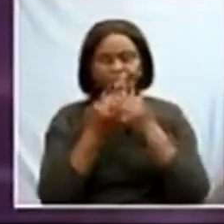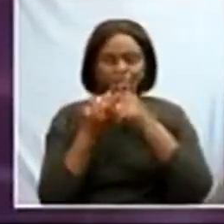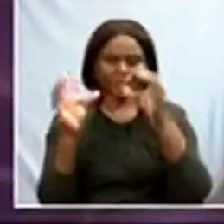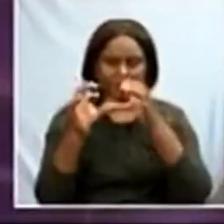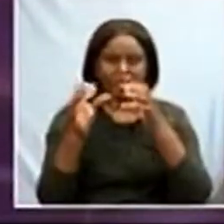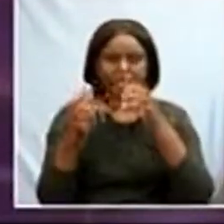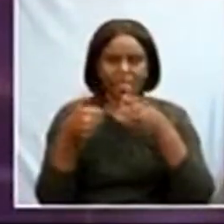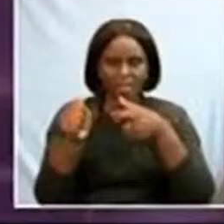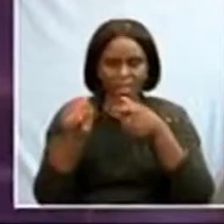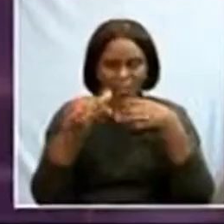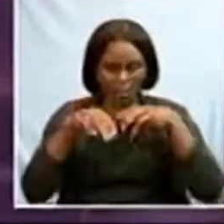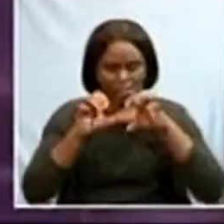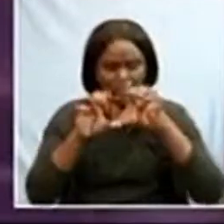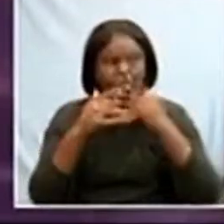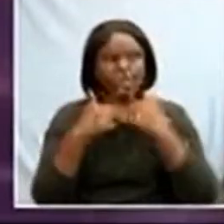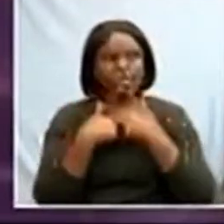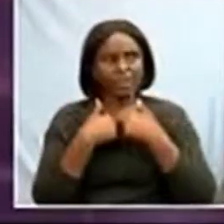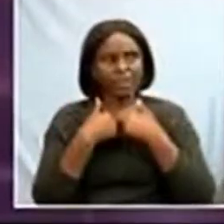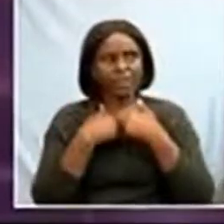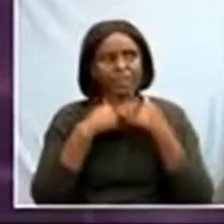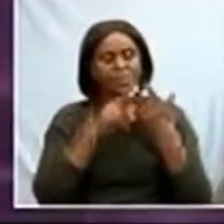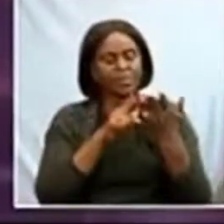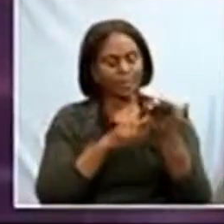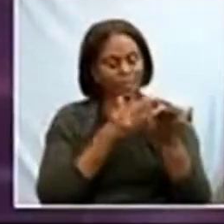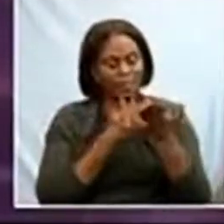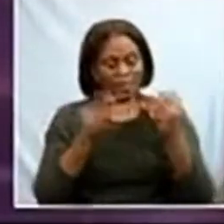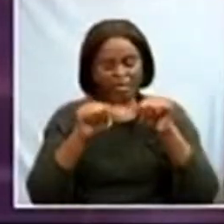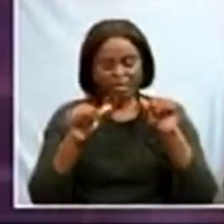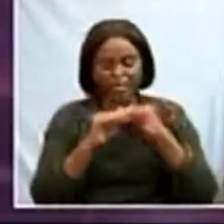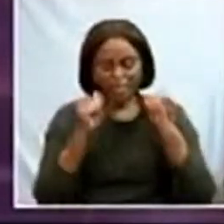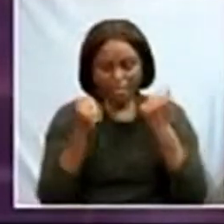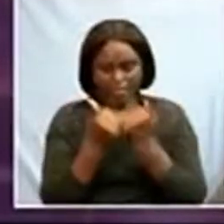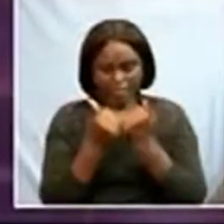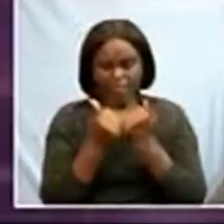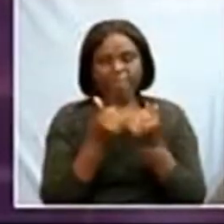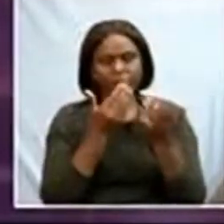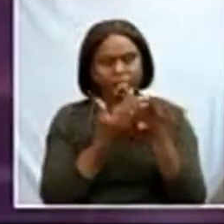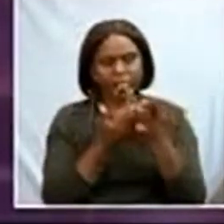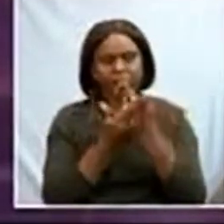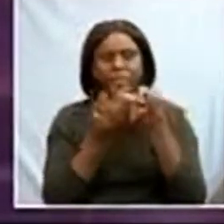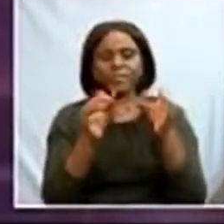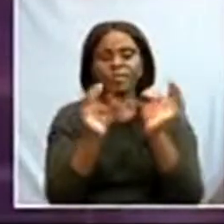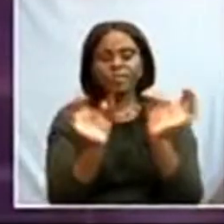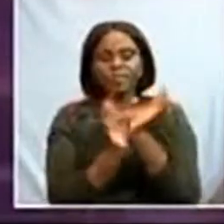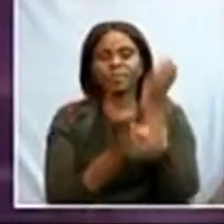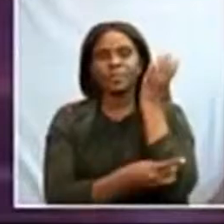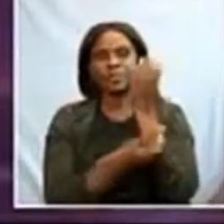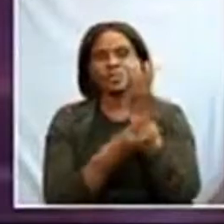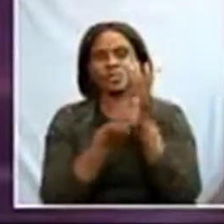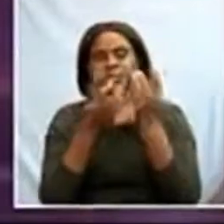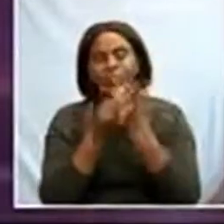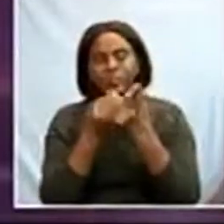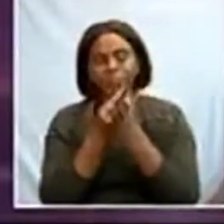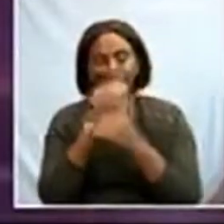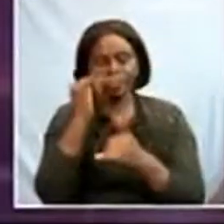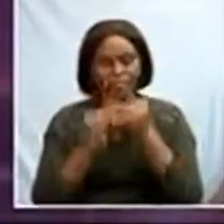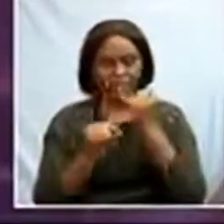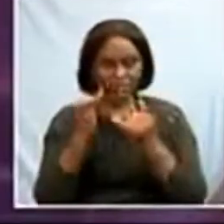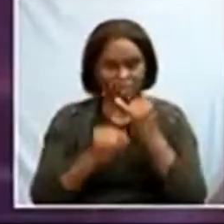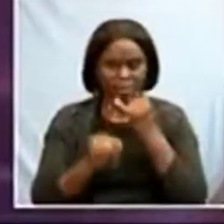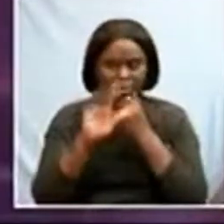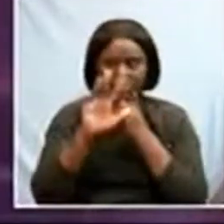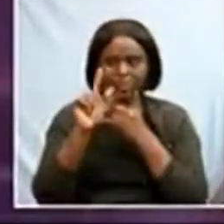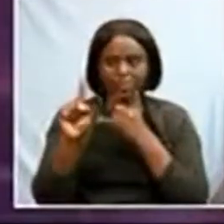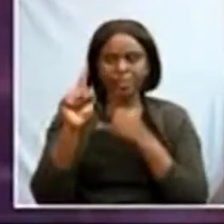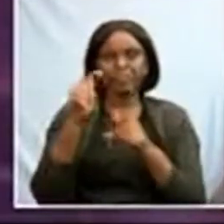to consider the reports of the Auditor General on the Constituency Development Fund for the financial year ended